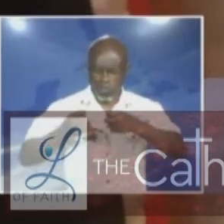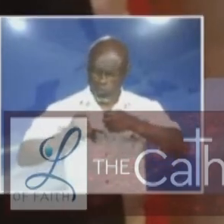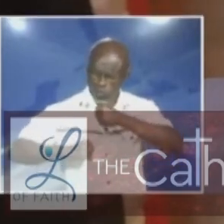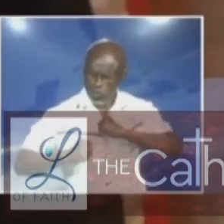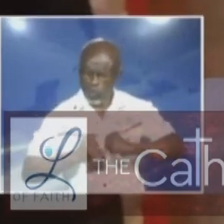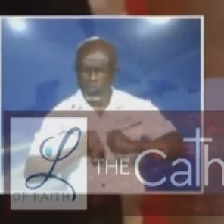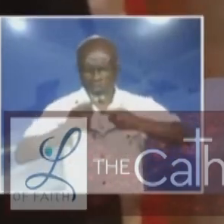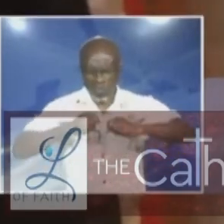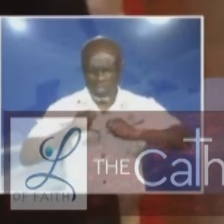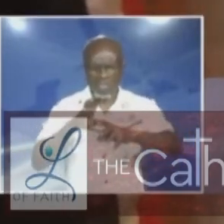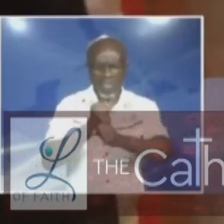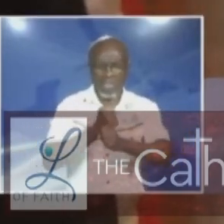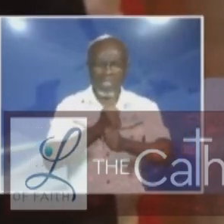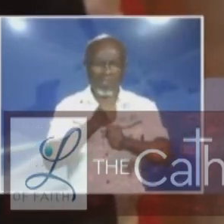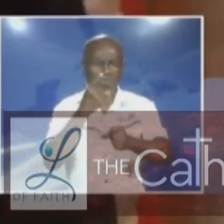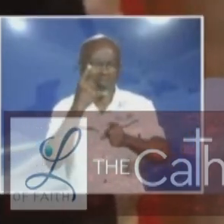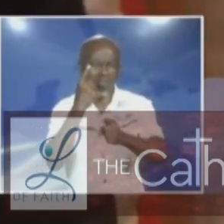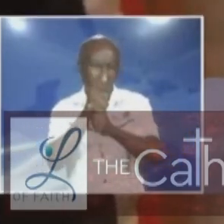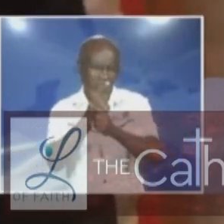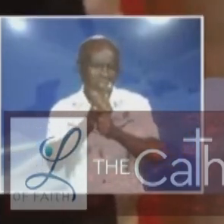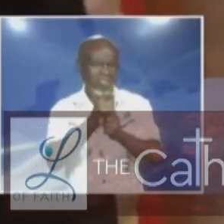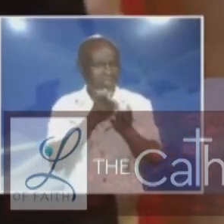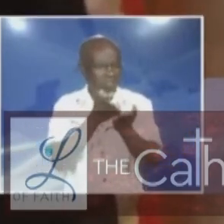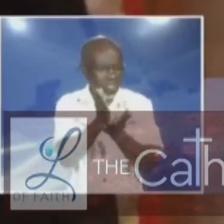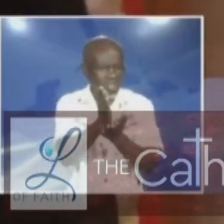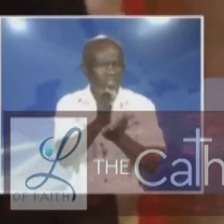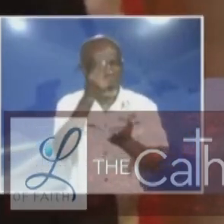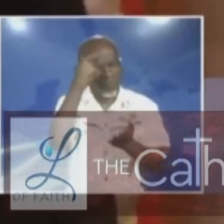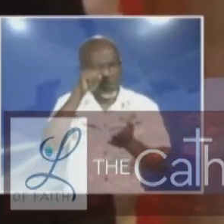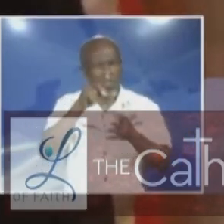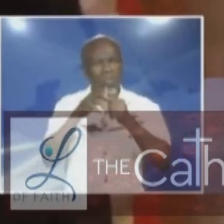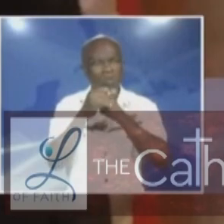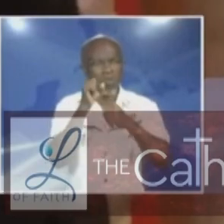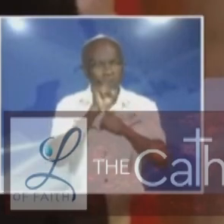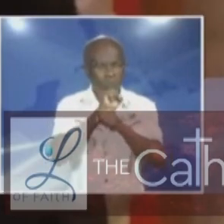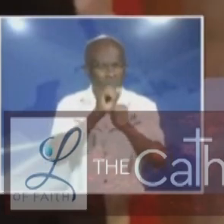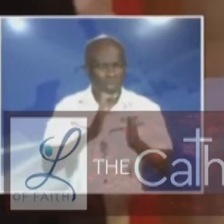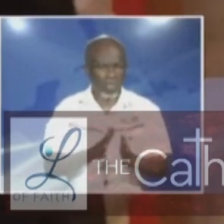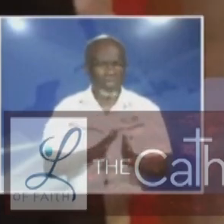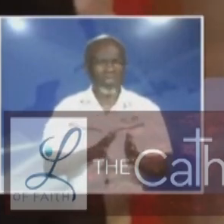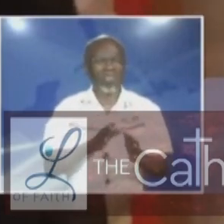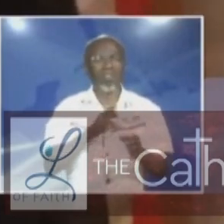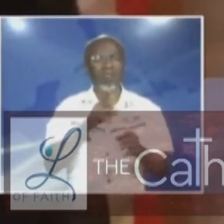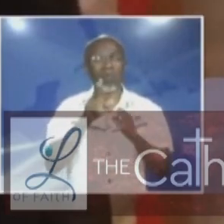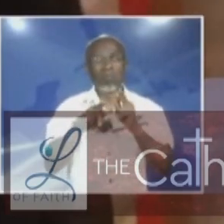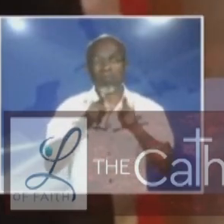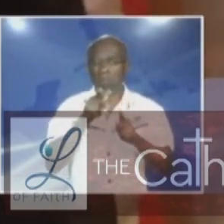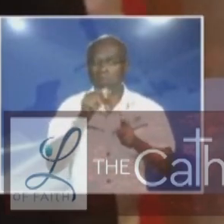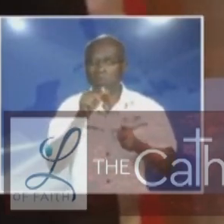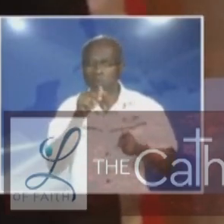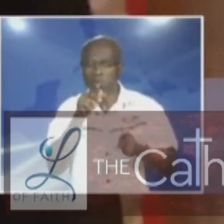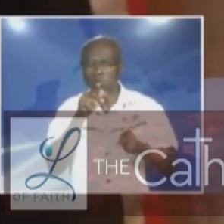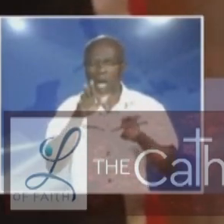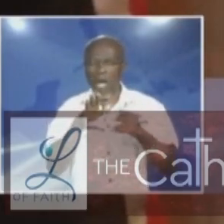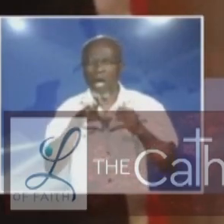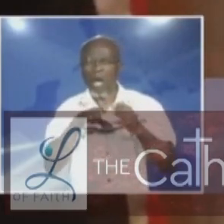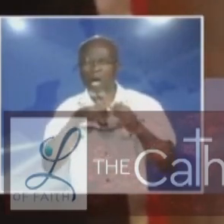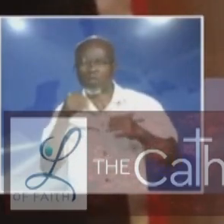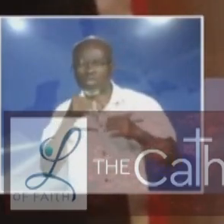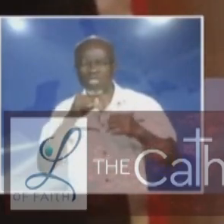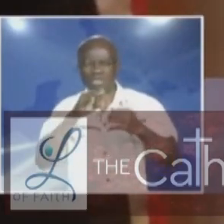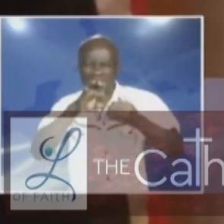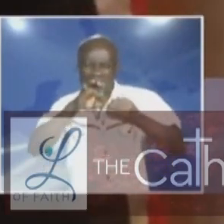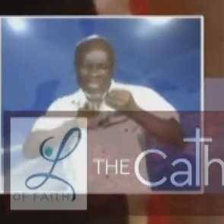righteousness, for the worker, for the marginalized, for those on the fringe of our society, and to